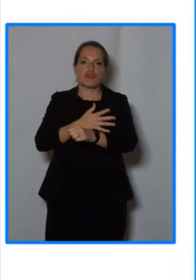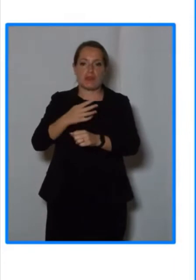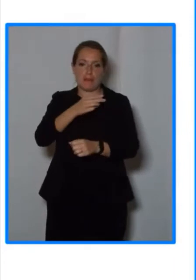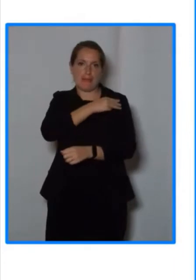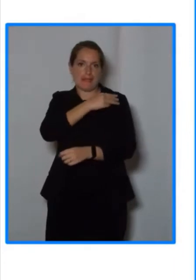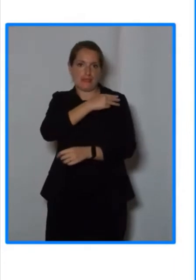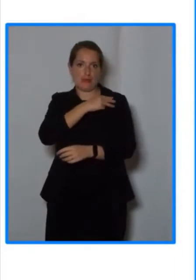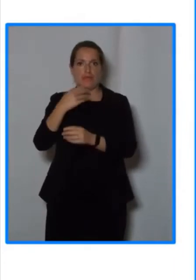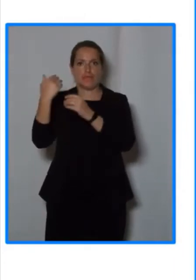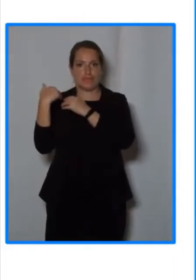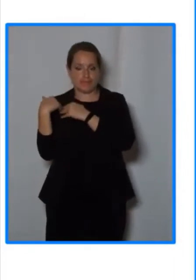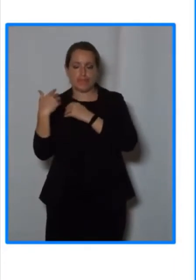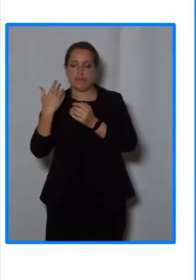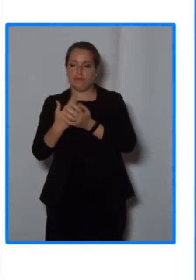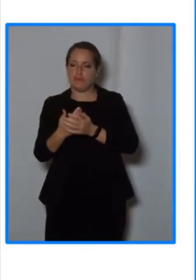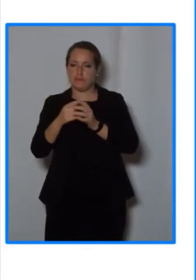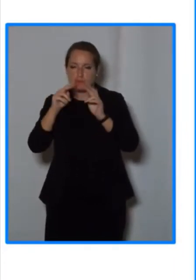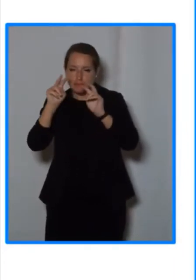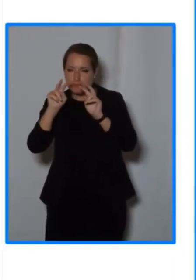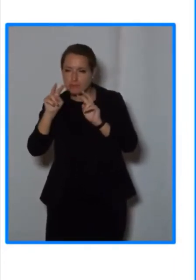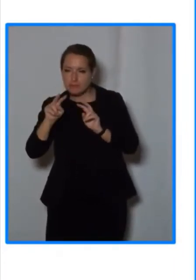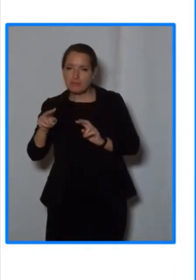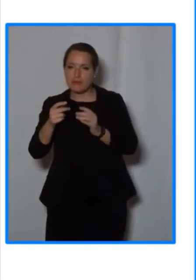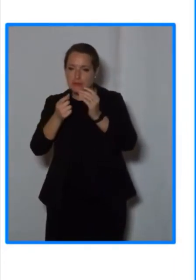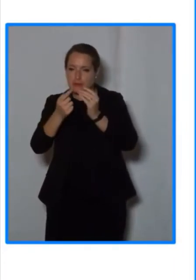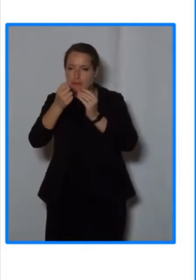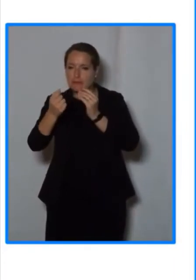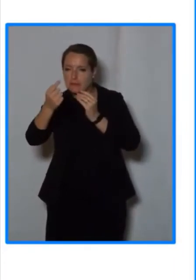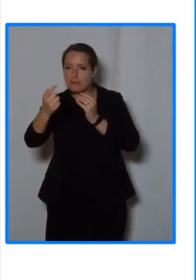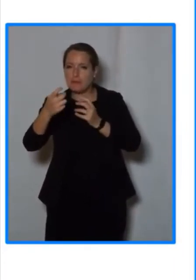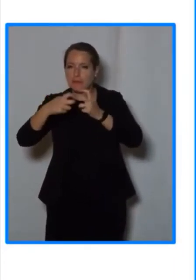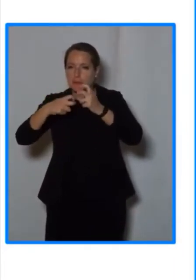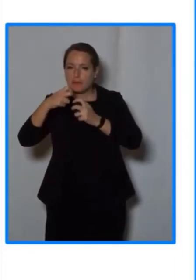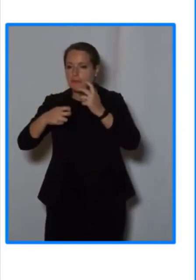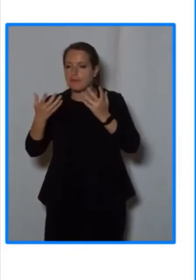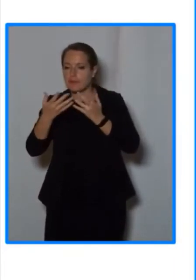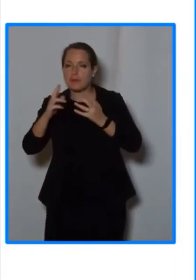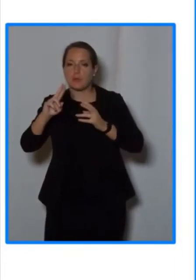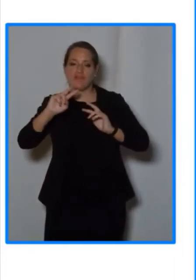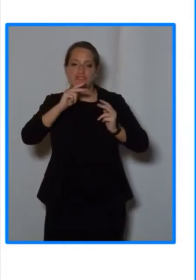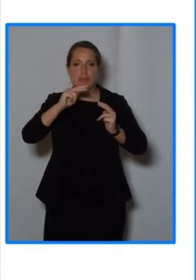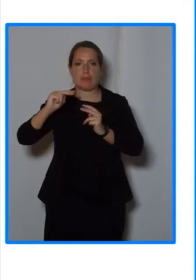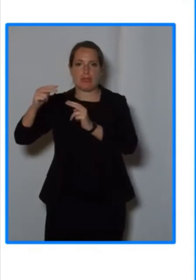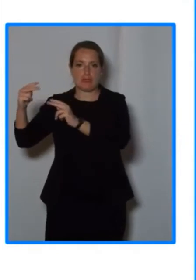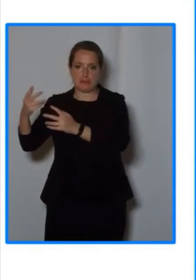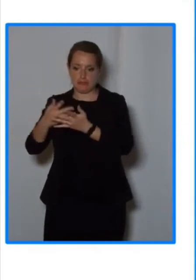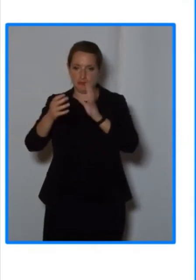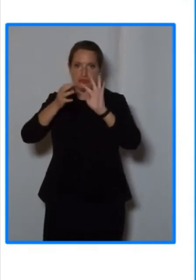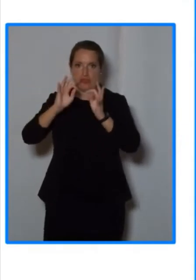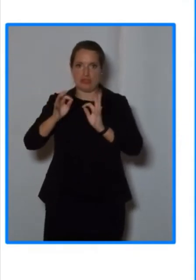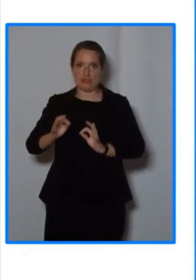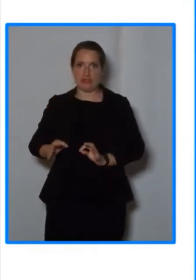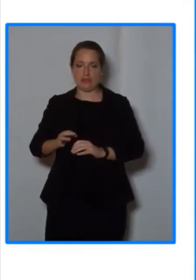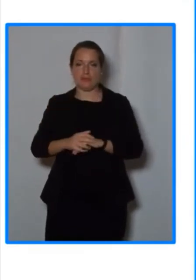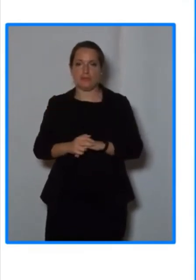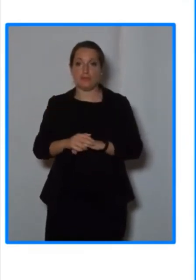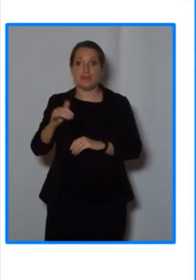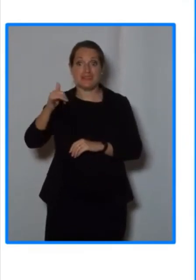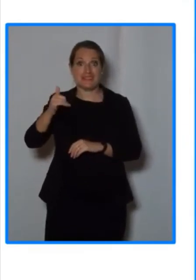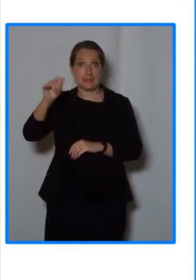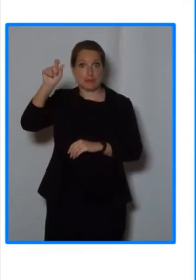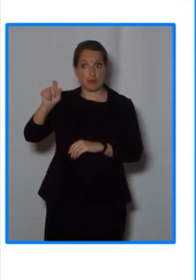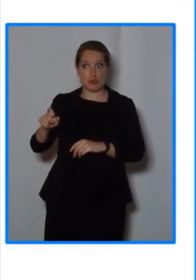remaining, and then it also offers a channel for accessibility feedback. If the project manager would not understand